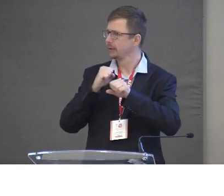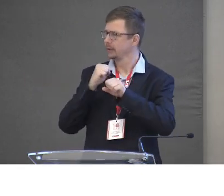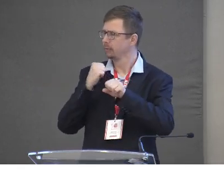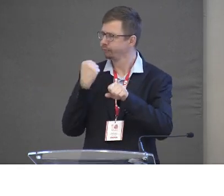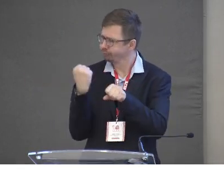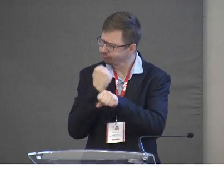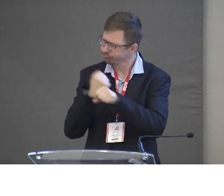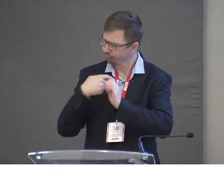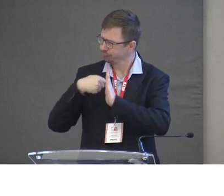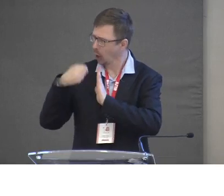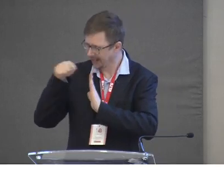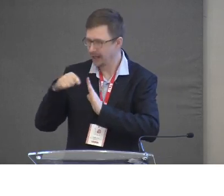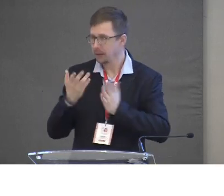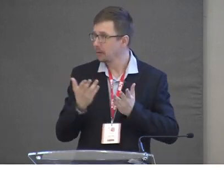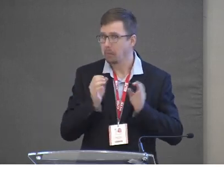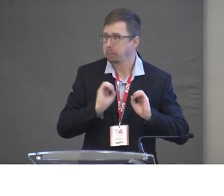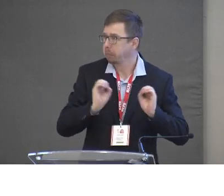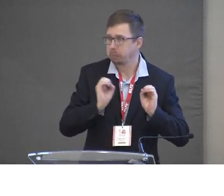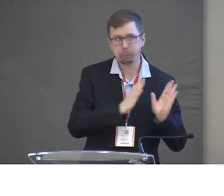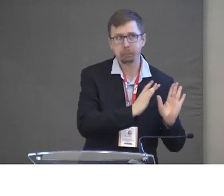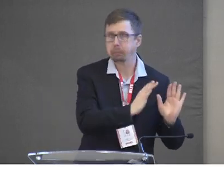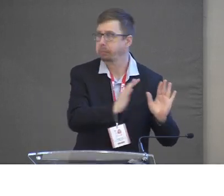2017.